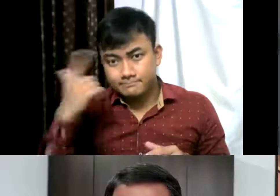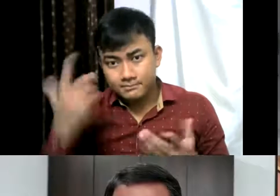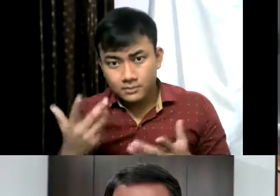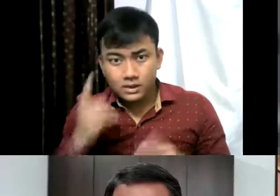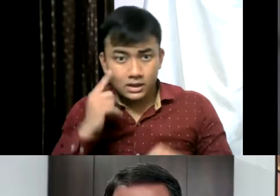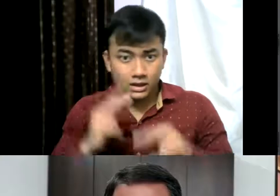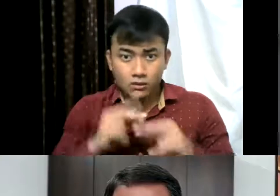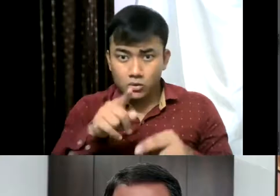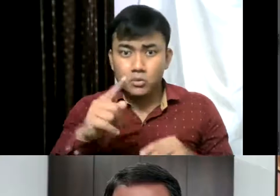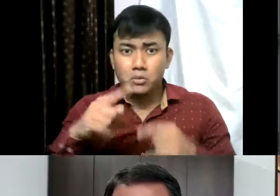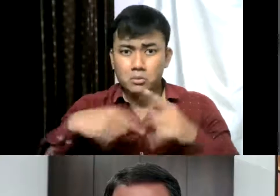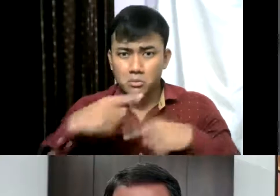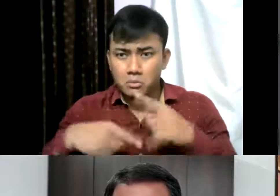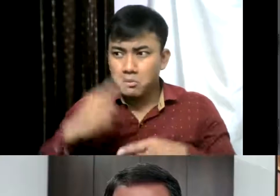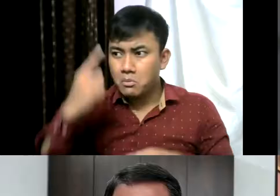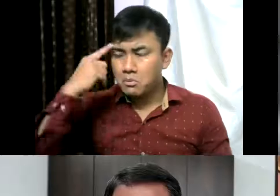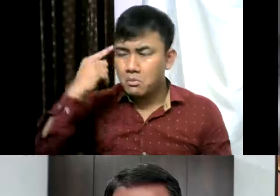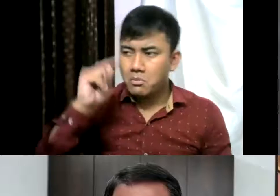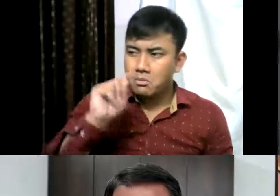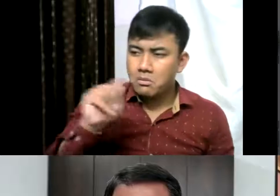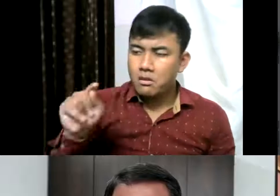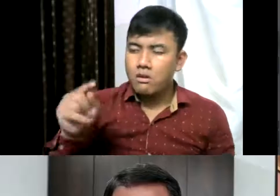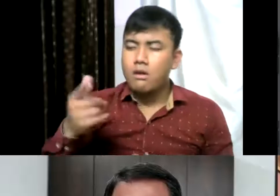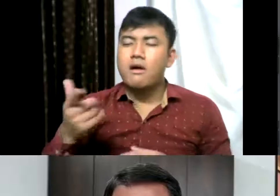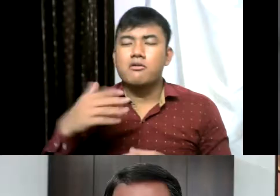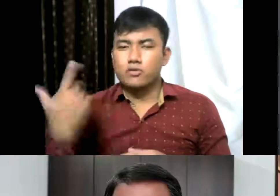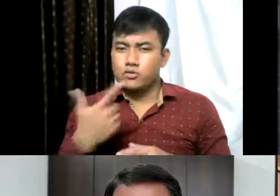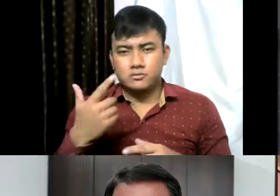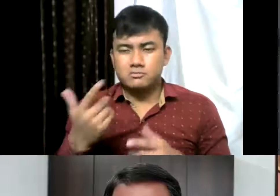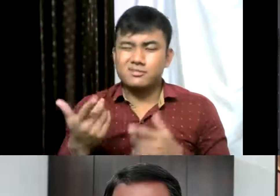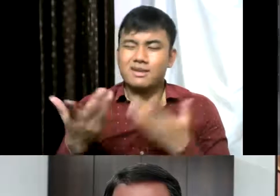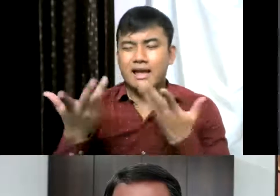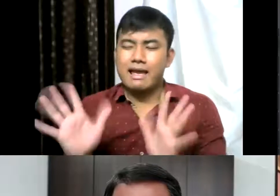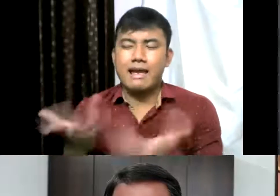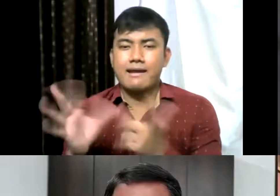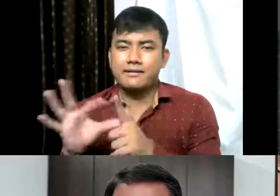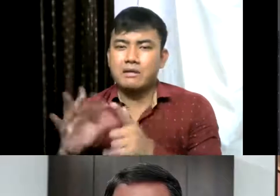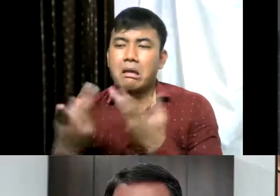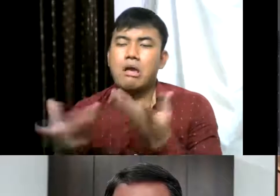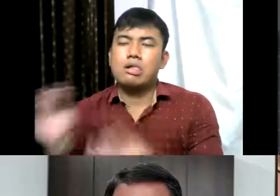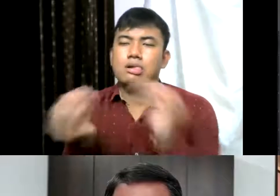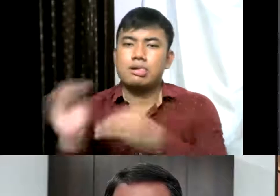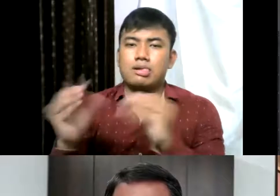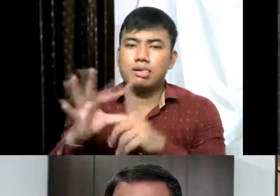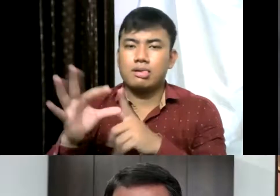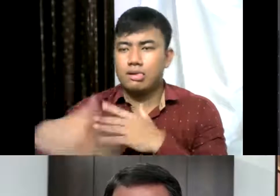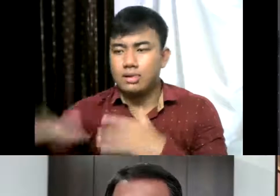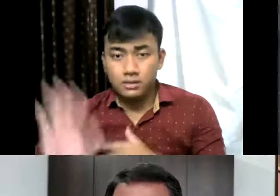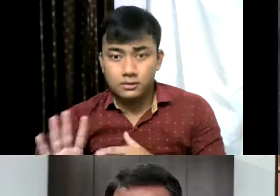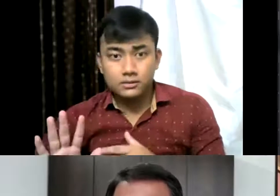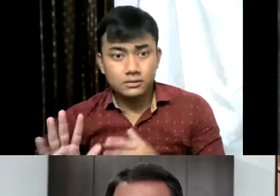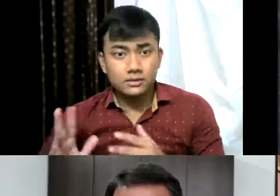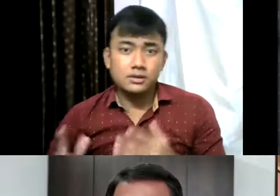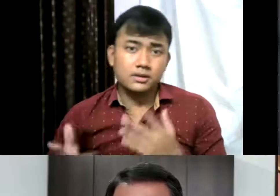really think about it together collectively, using the jugaad that we all do anyway, I think there are ways to, like, kind of manipulate existing